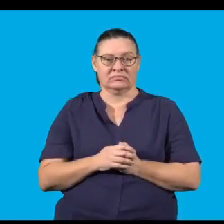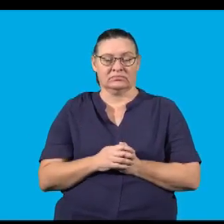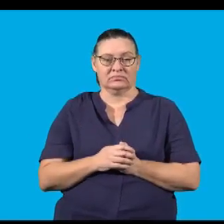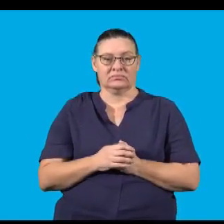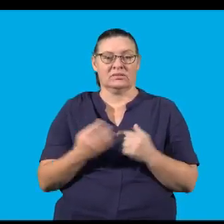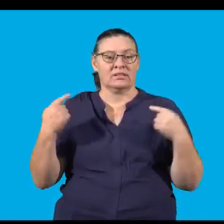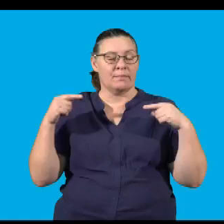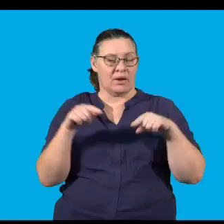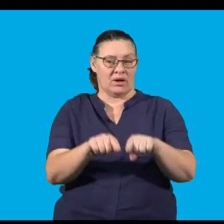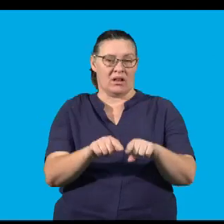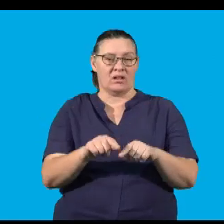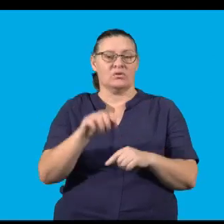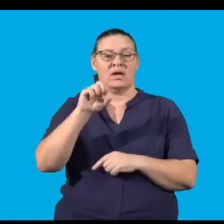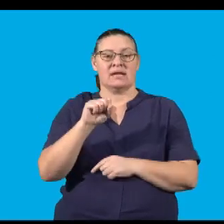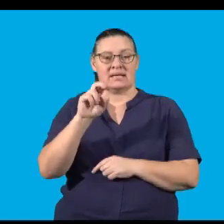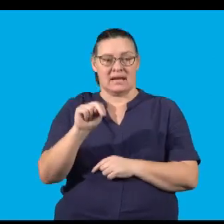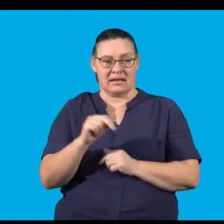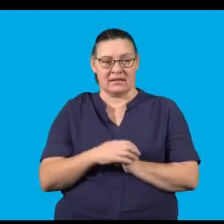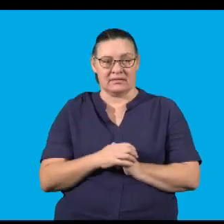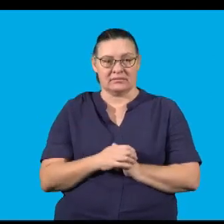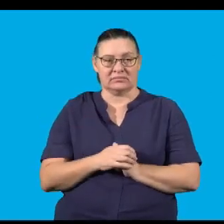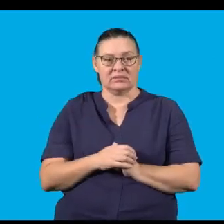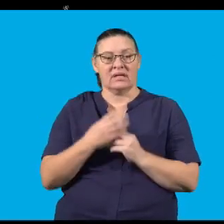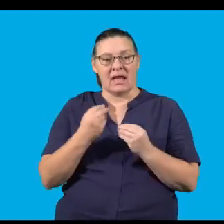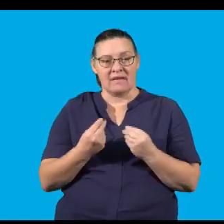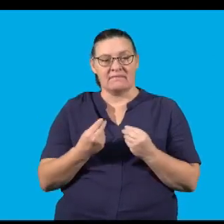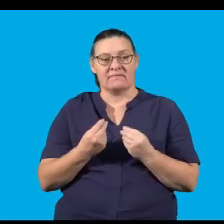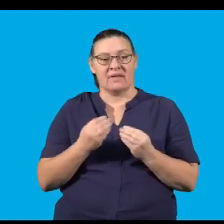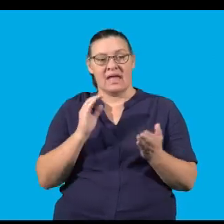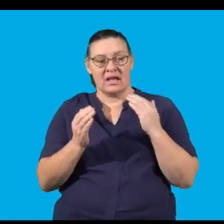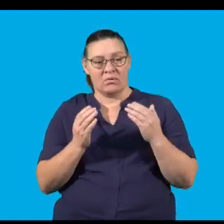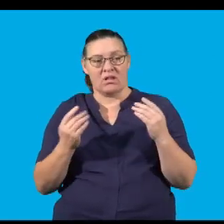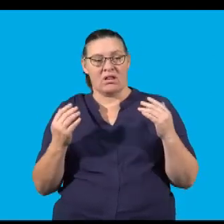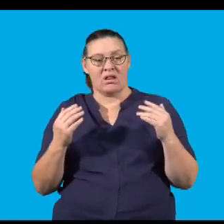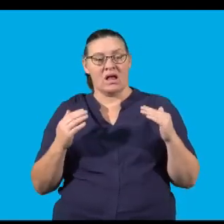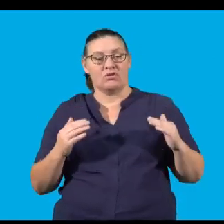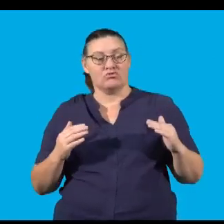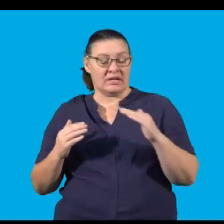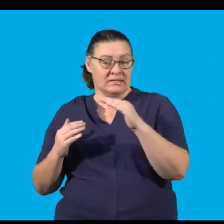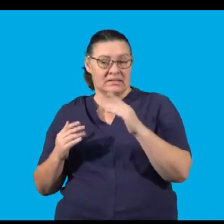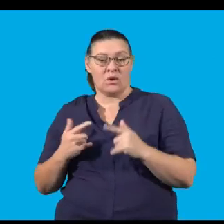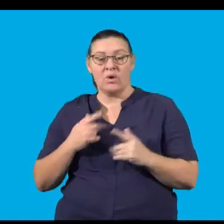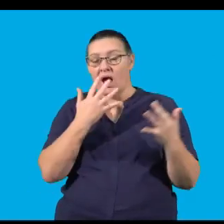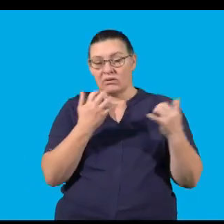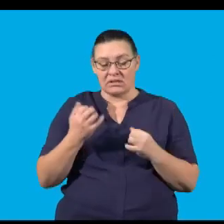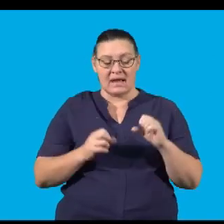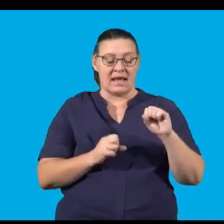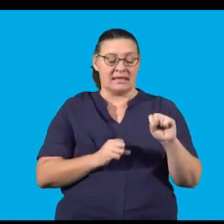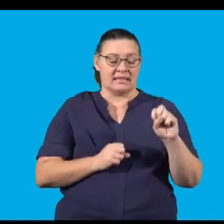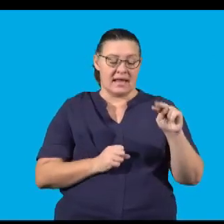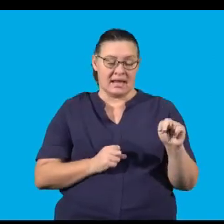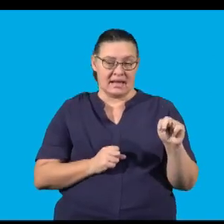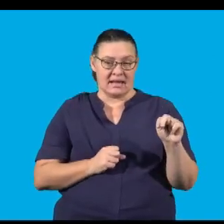it's parallel to SN. Parallel lines have equal gradients. Remember, we worked out previously that the gradient of